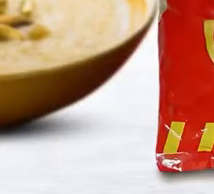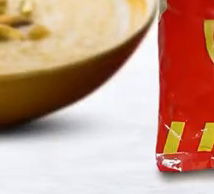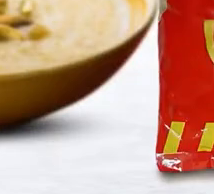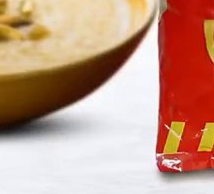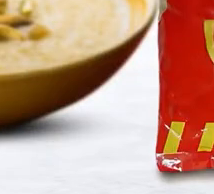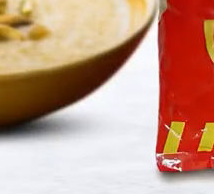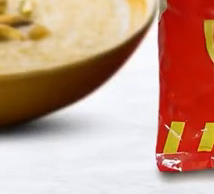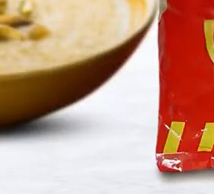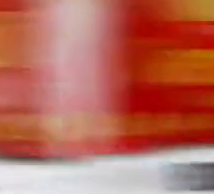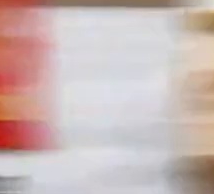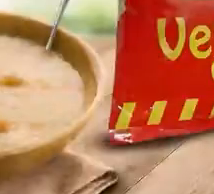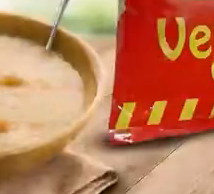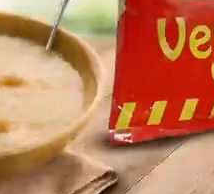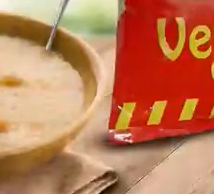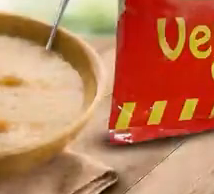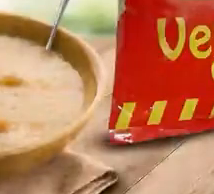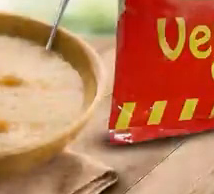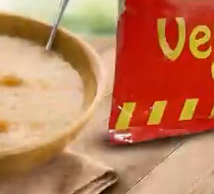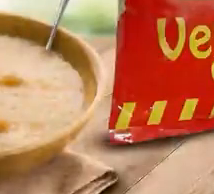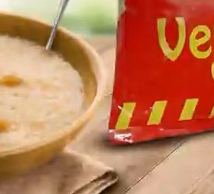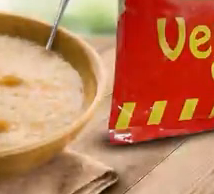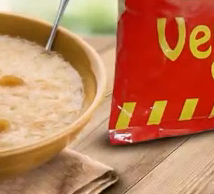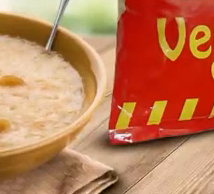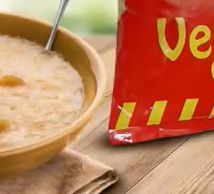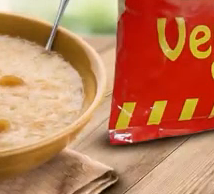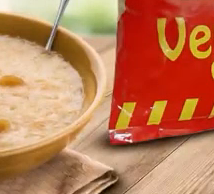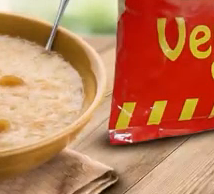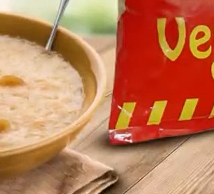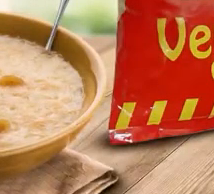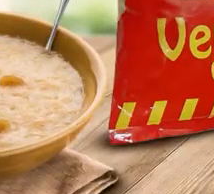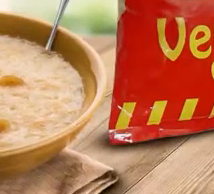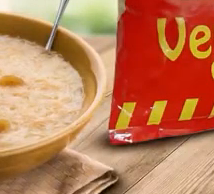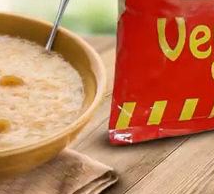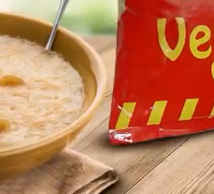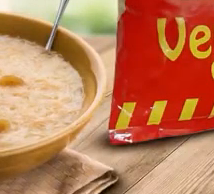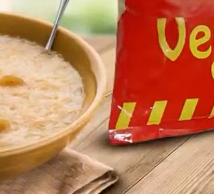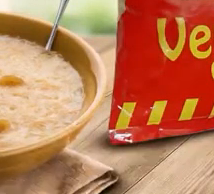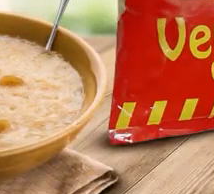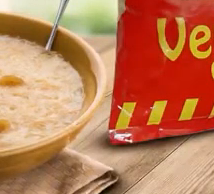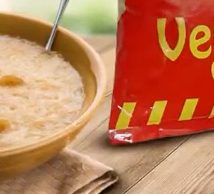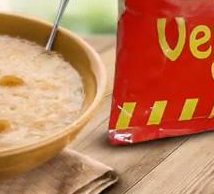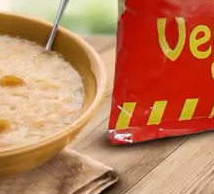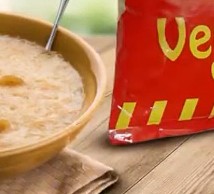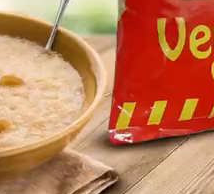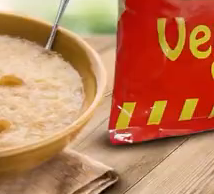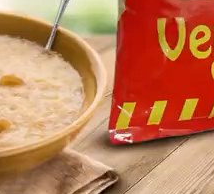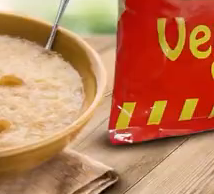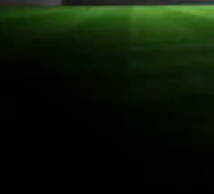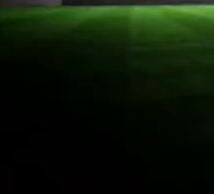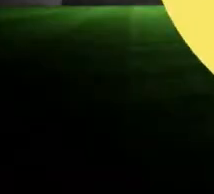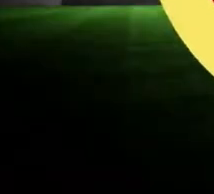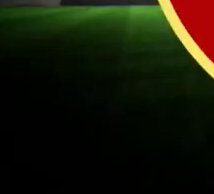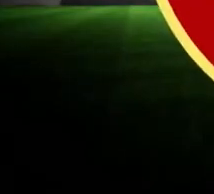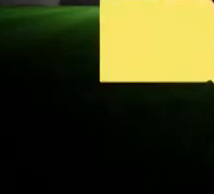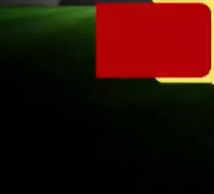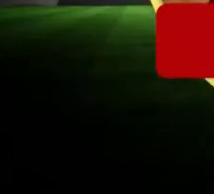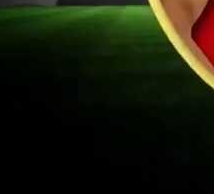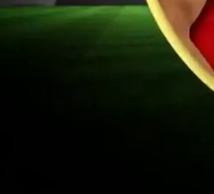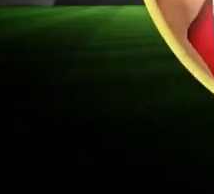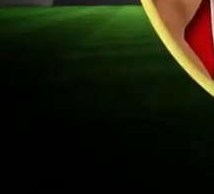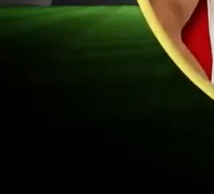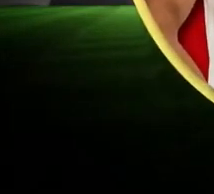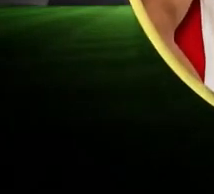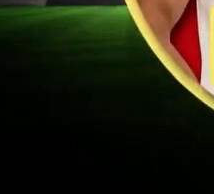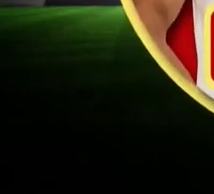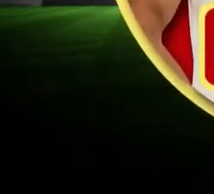needs, trust Chic Lisha Limited for quality products. Chic Lisha Limited, making your life easier. Okay. Okay, so Skipper